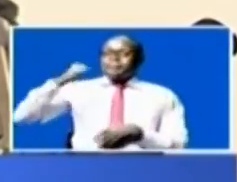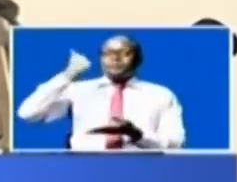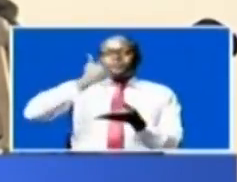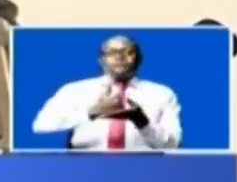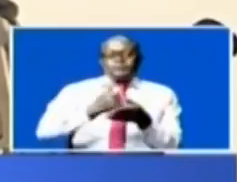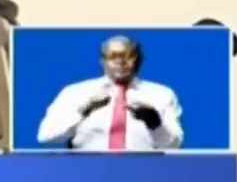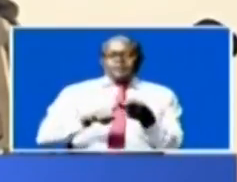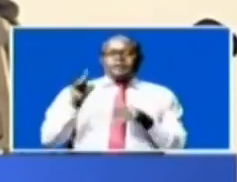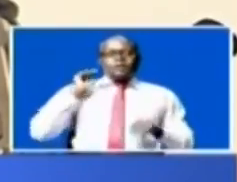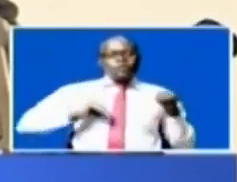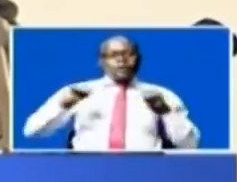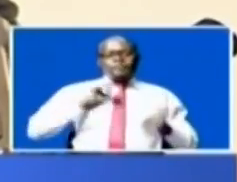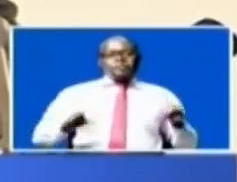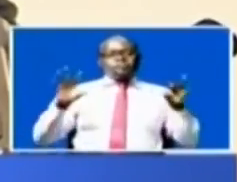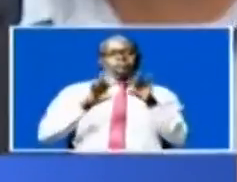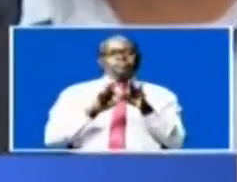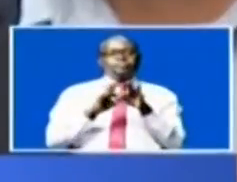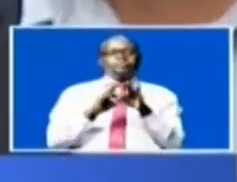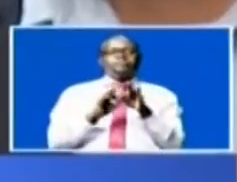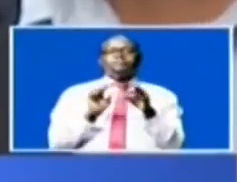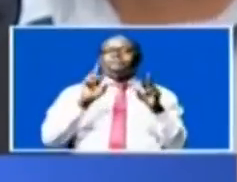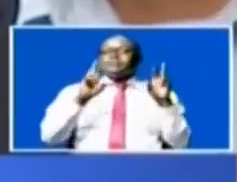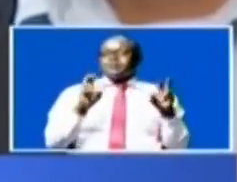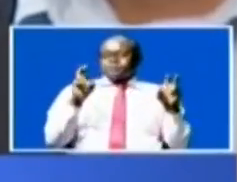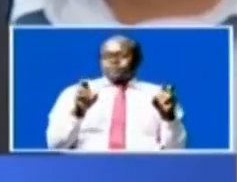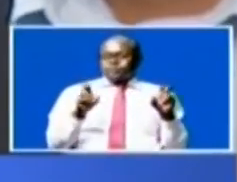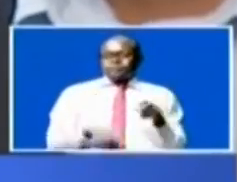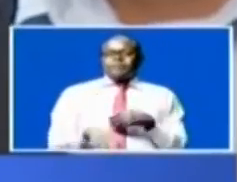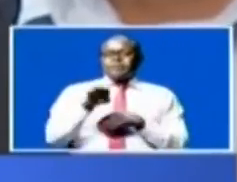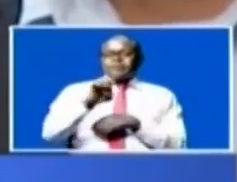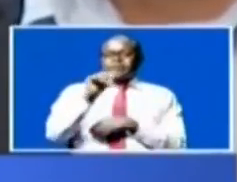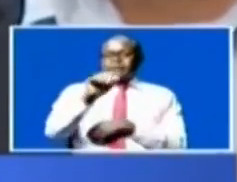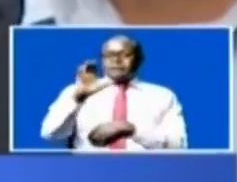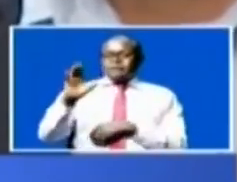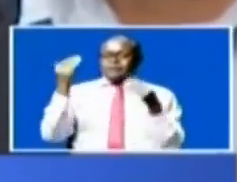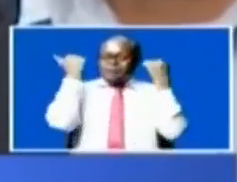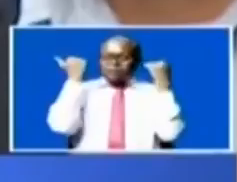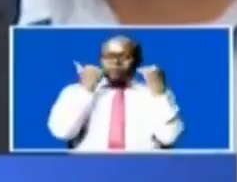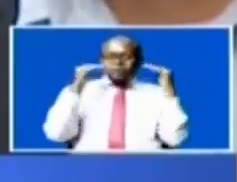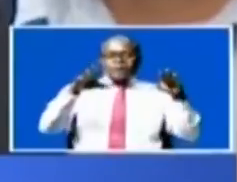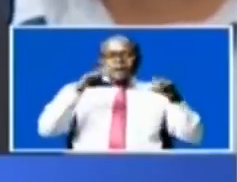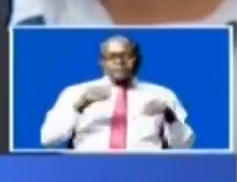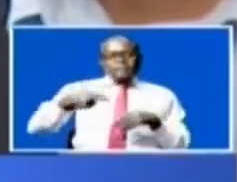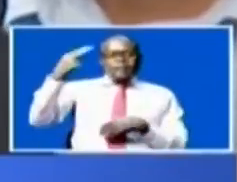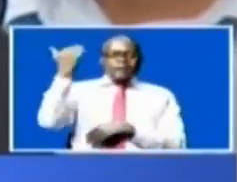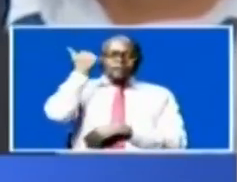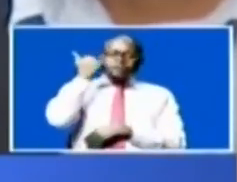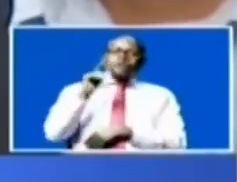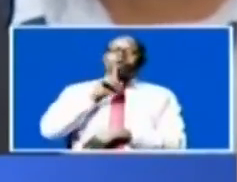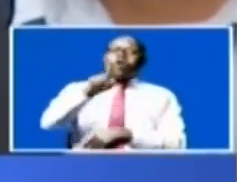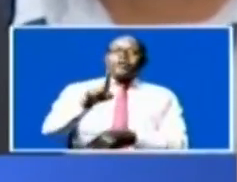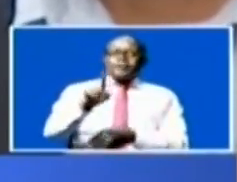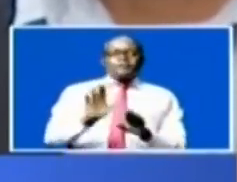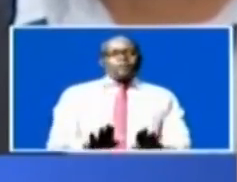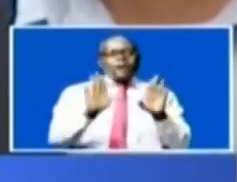and corruption-related offenses. The anti-corruption court has accepted High Court orders to stay the